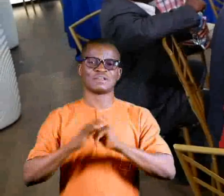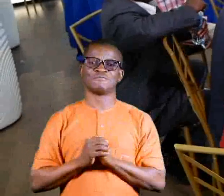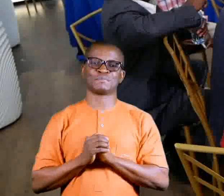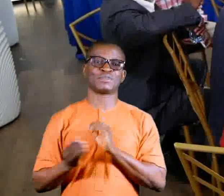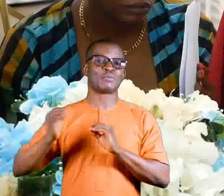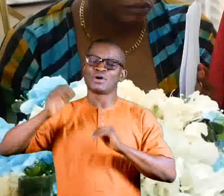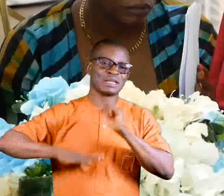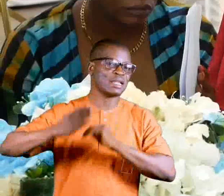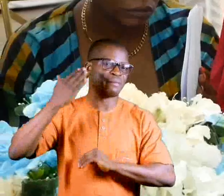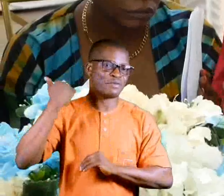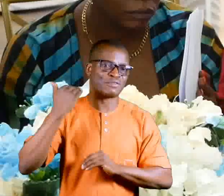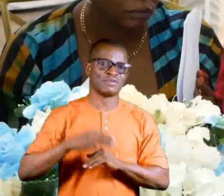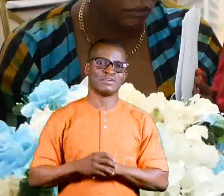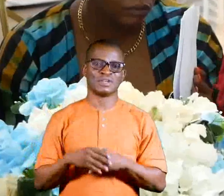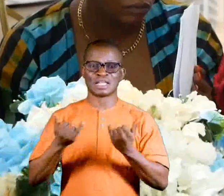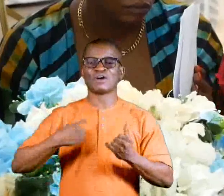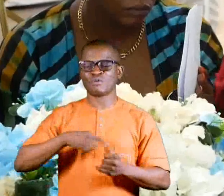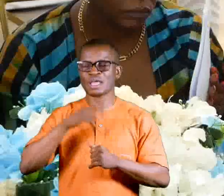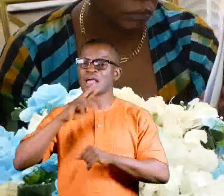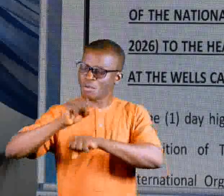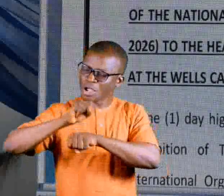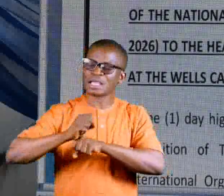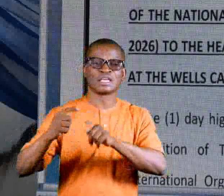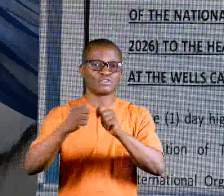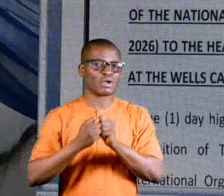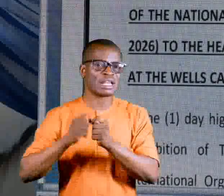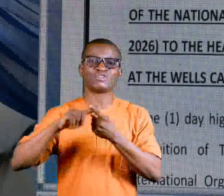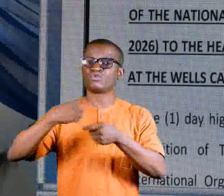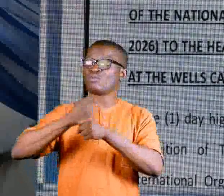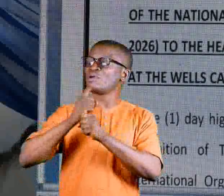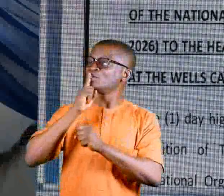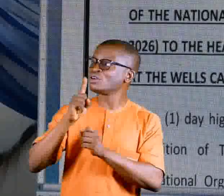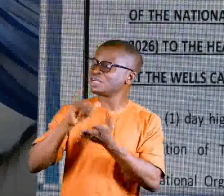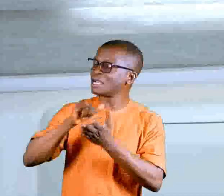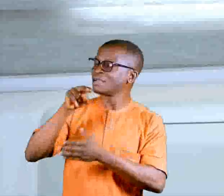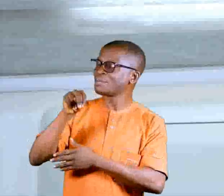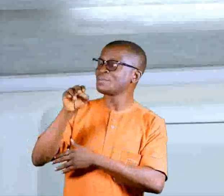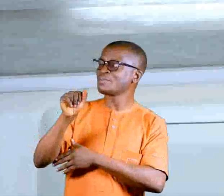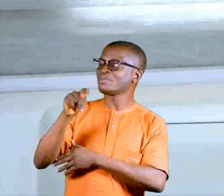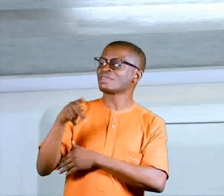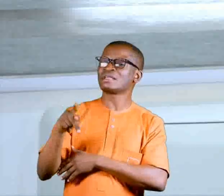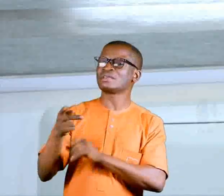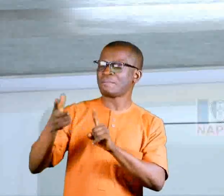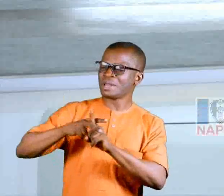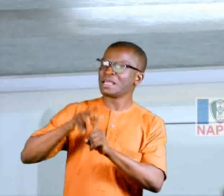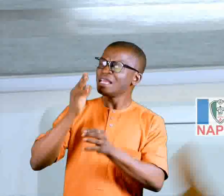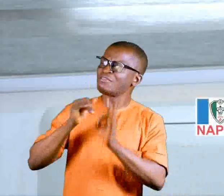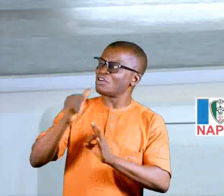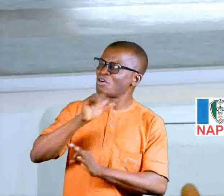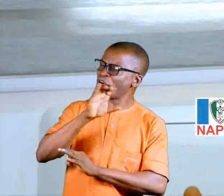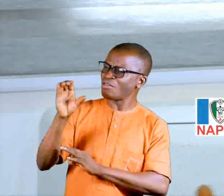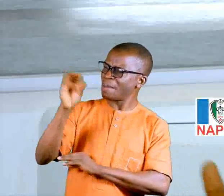great, more than ever before. So we are actually working together to ensure that NAPTIP implements, if